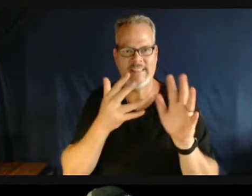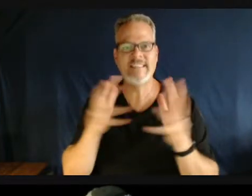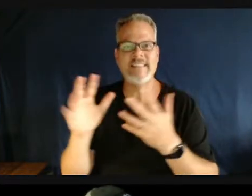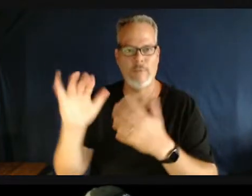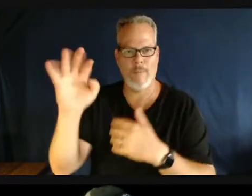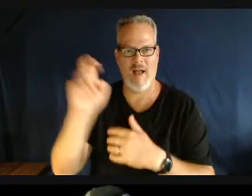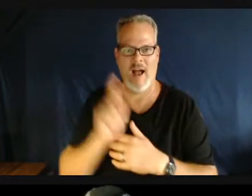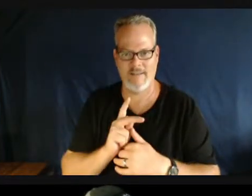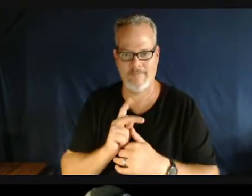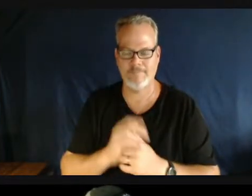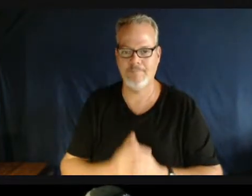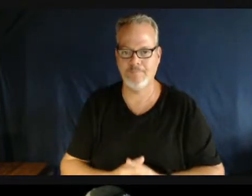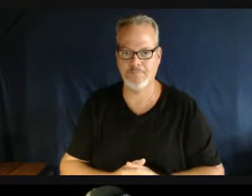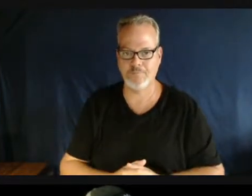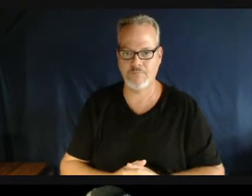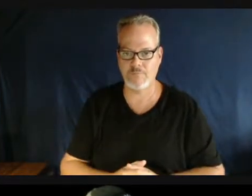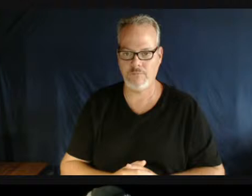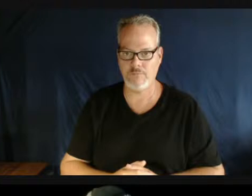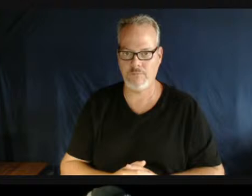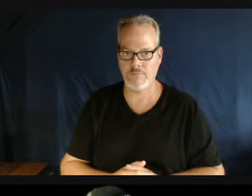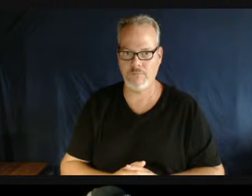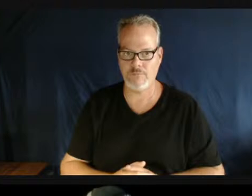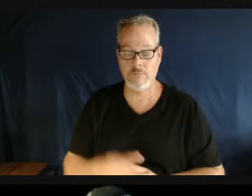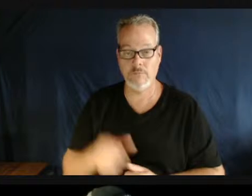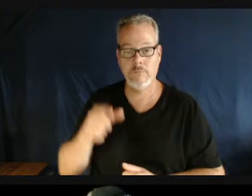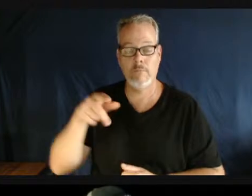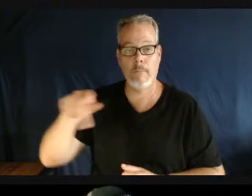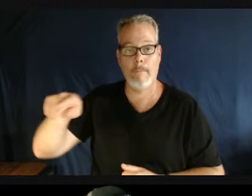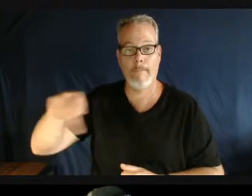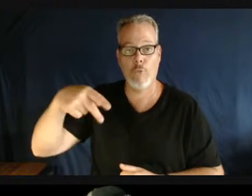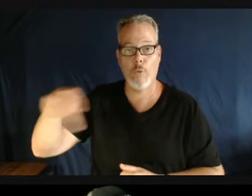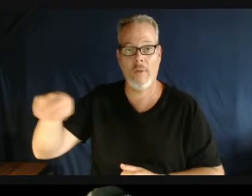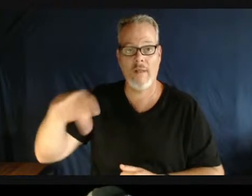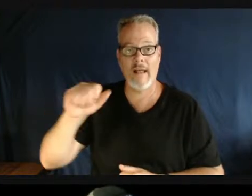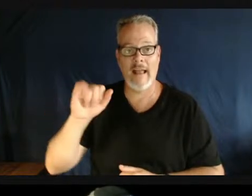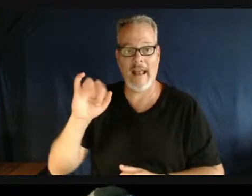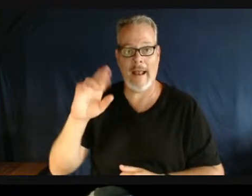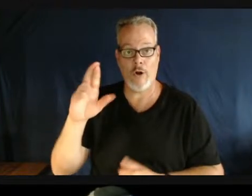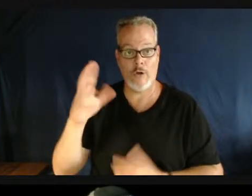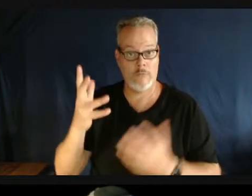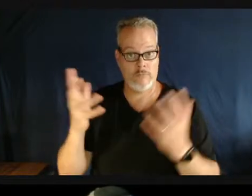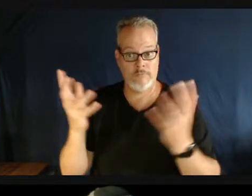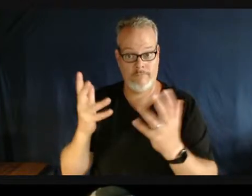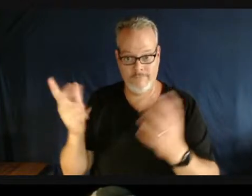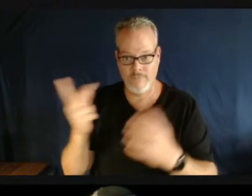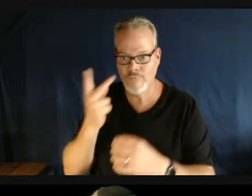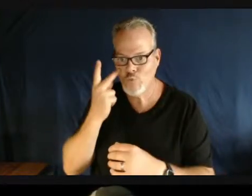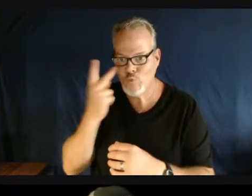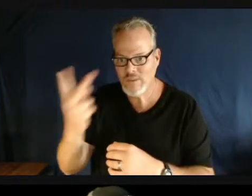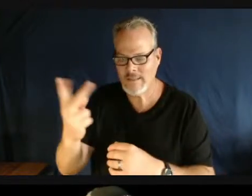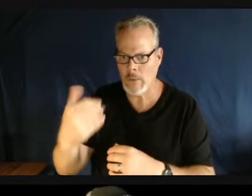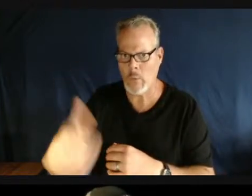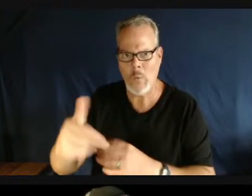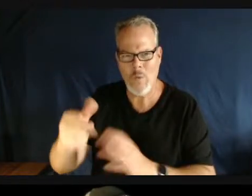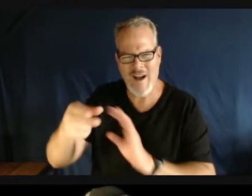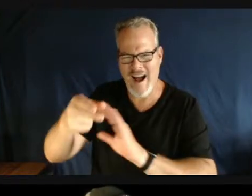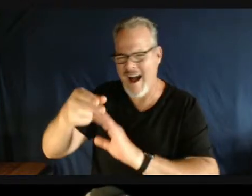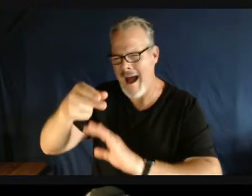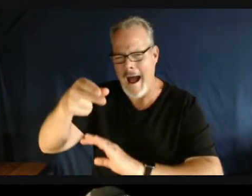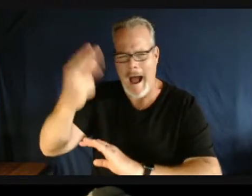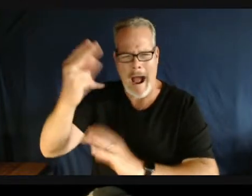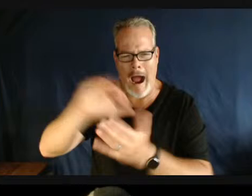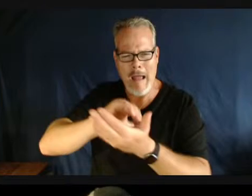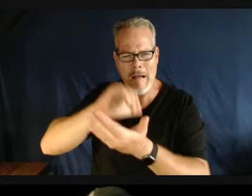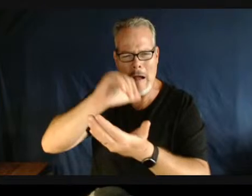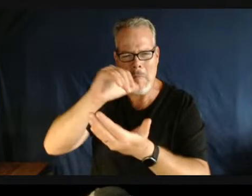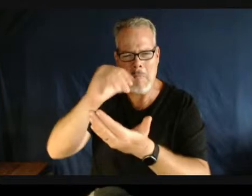citizen science monitoring network through Purple Air, we see here there are some very high concentrations of poor